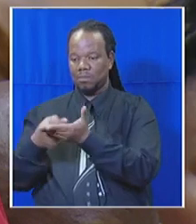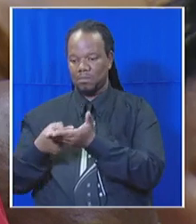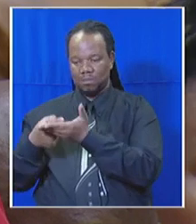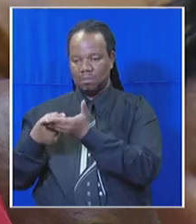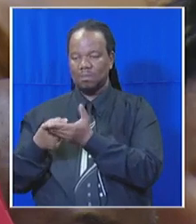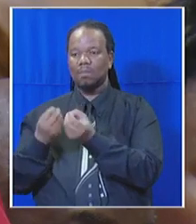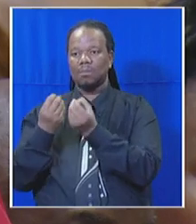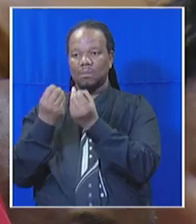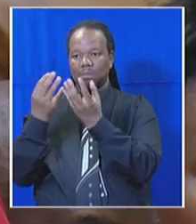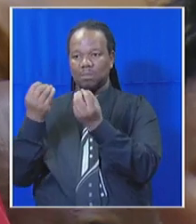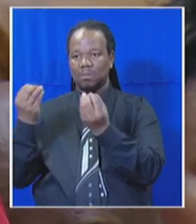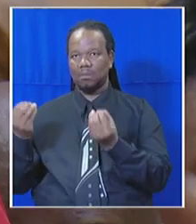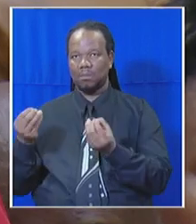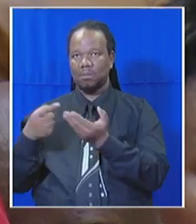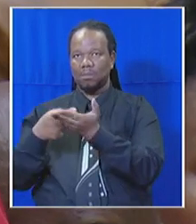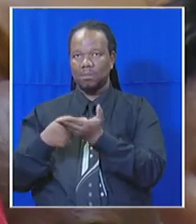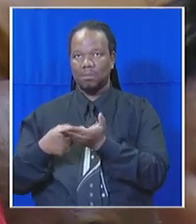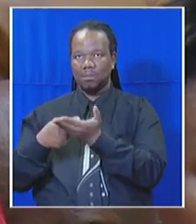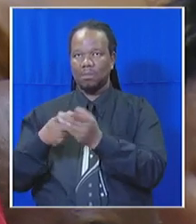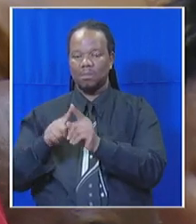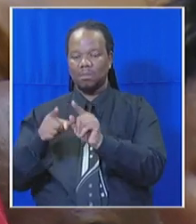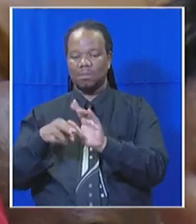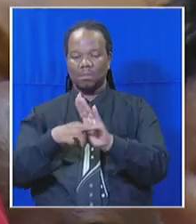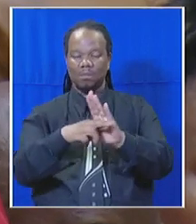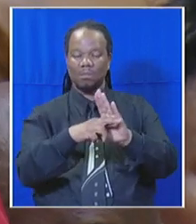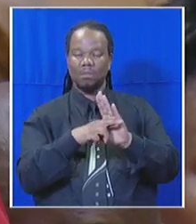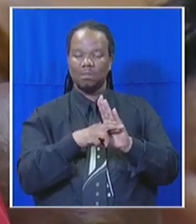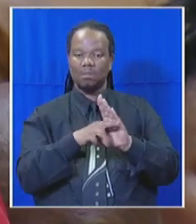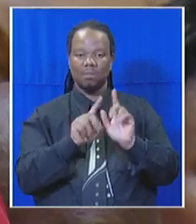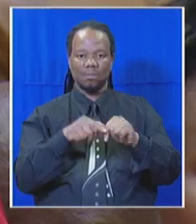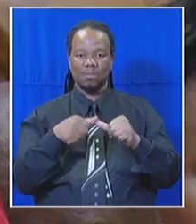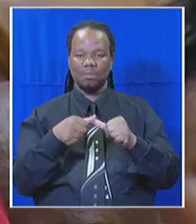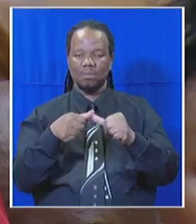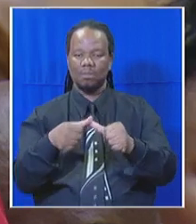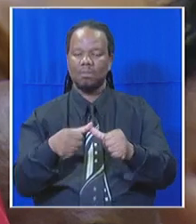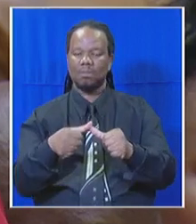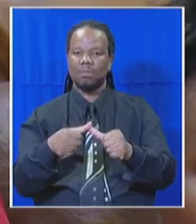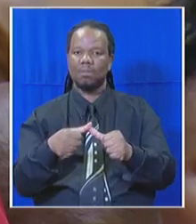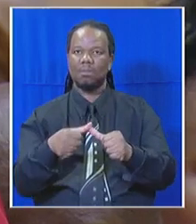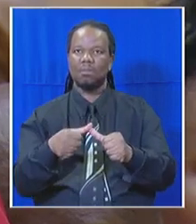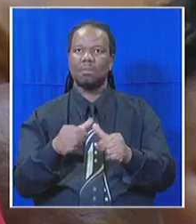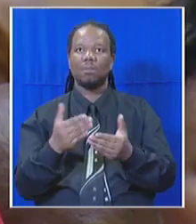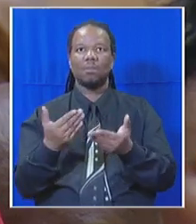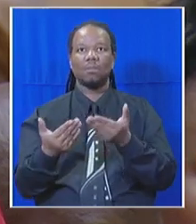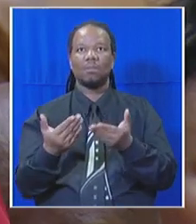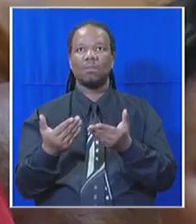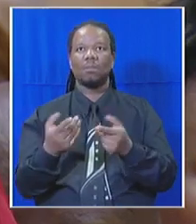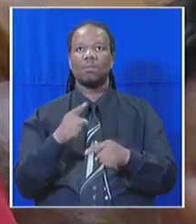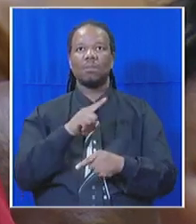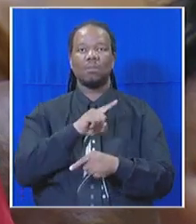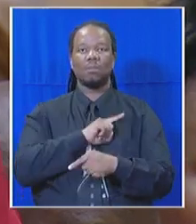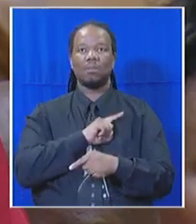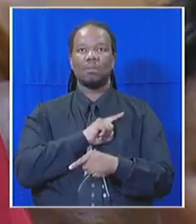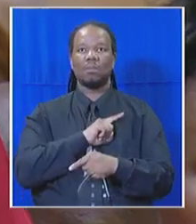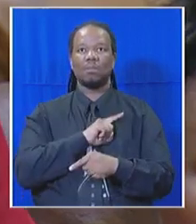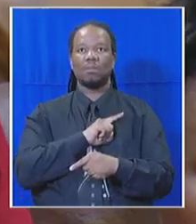session, and that is forbidden in terms of the rules of this House. I want you to rule on the absence of other members, on the basis of